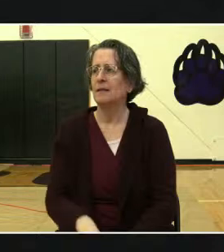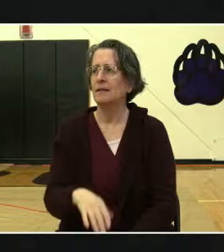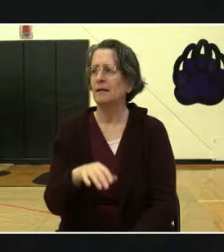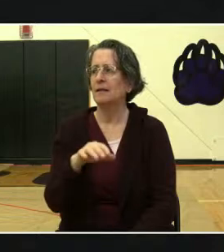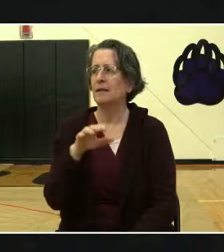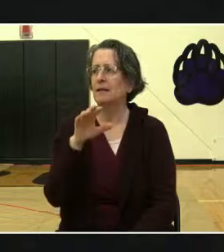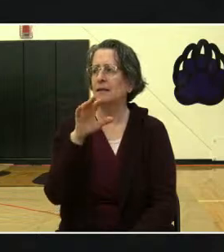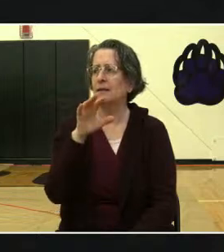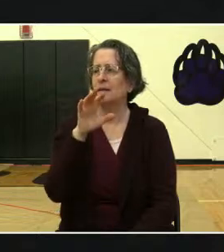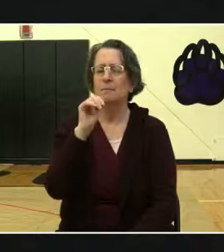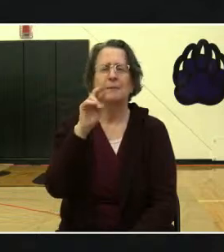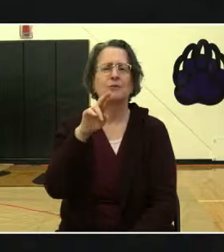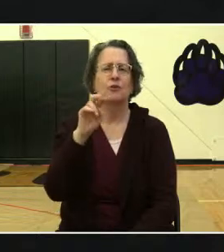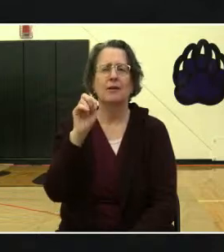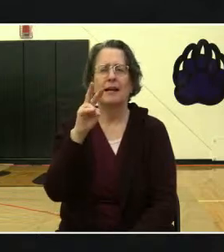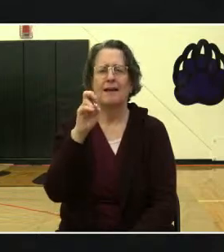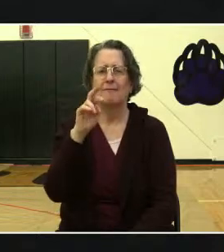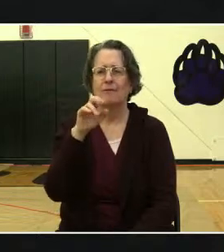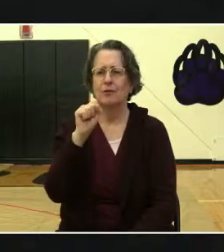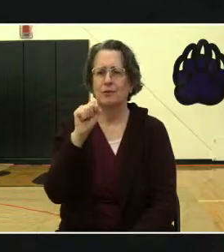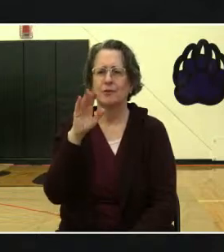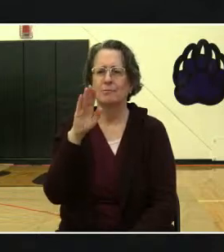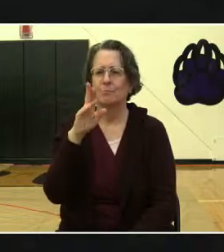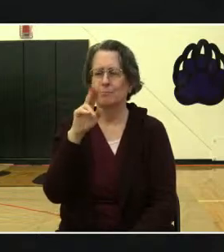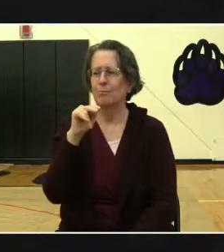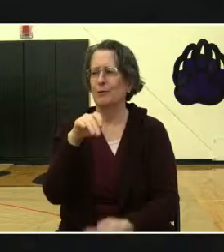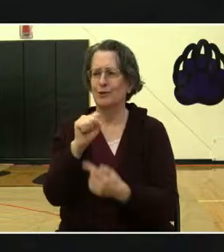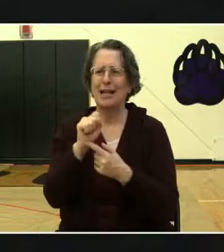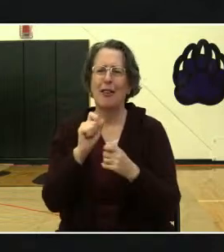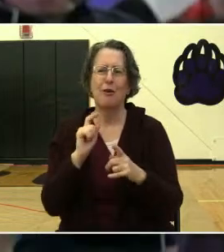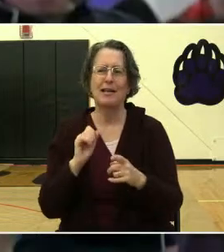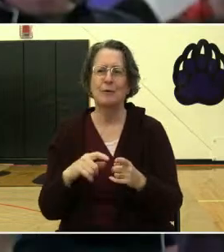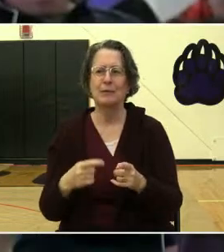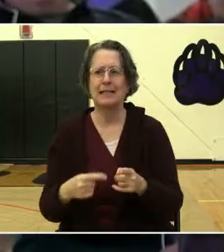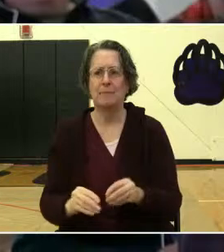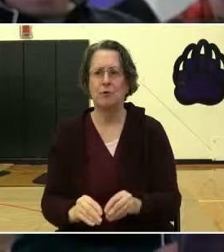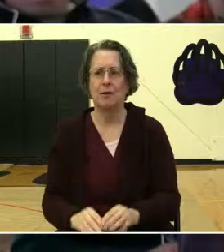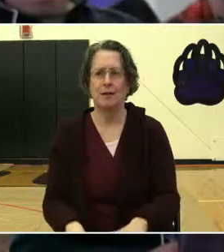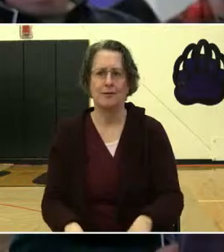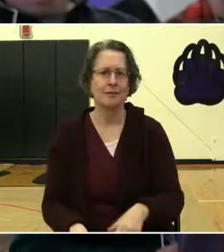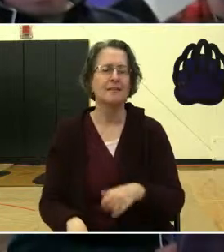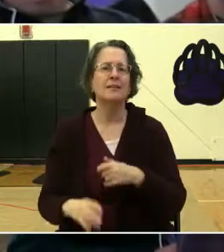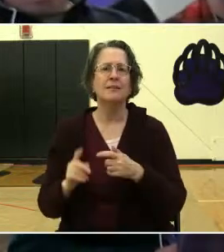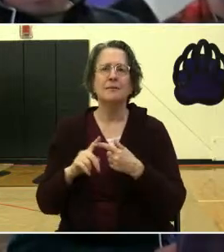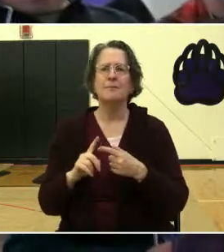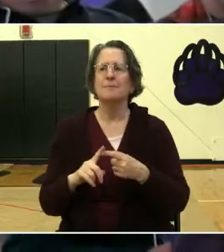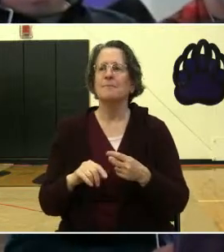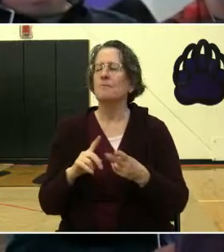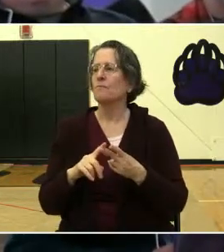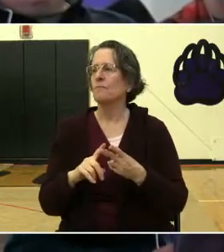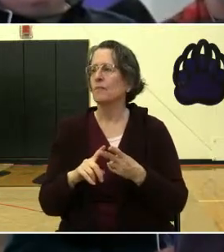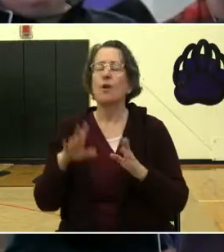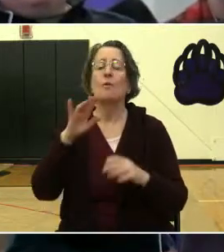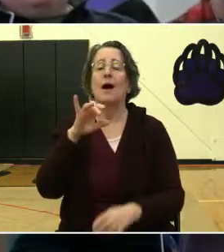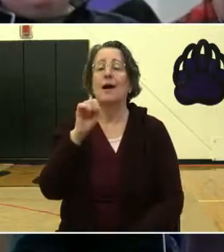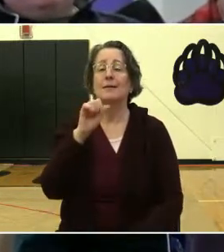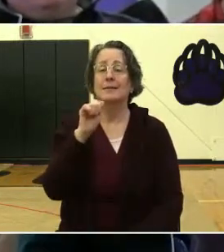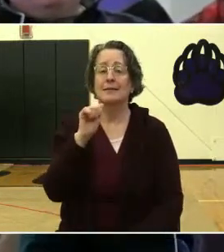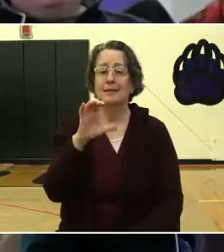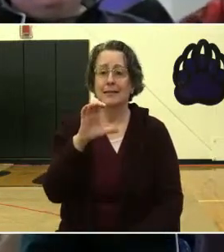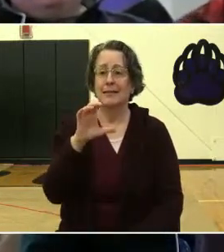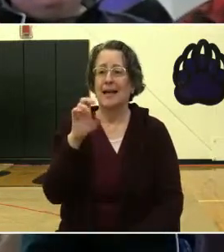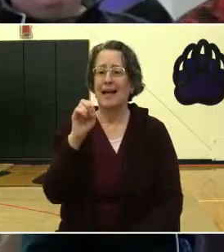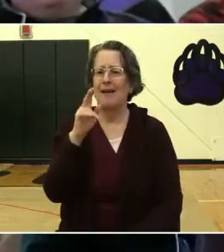France I voted in support of increasing the uh the the funds for the oh Isaac Evans France district